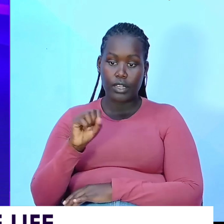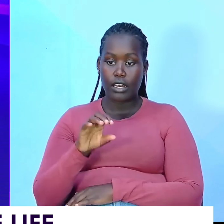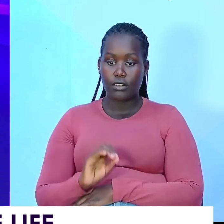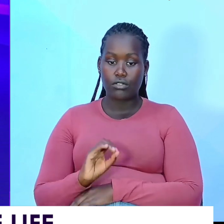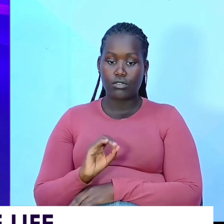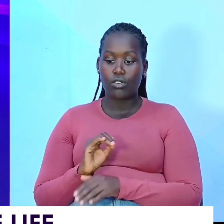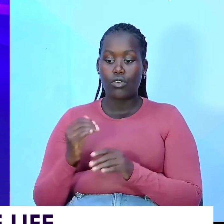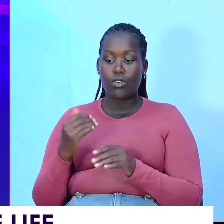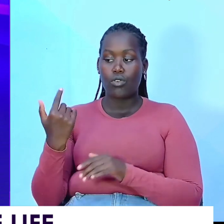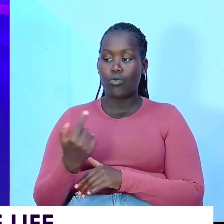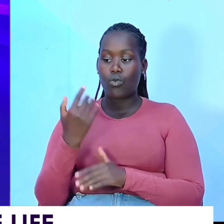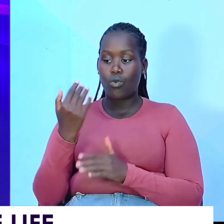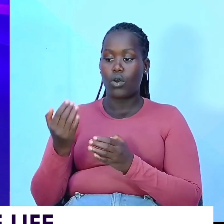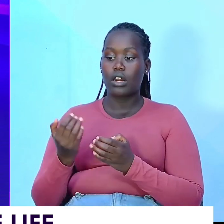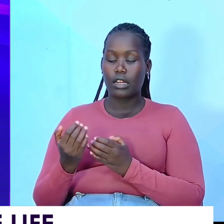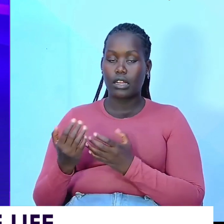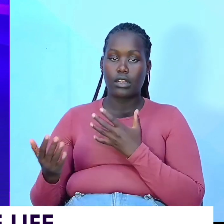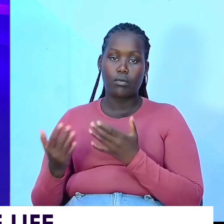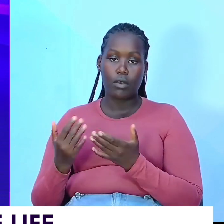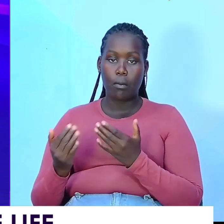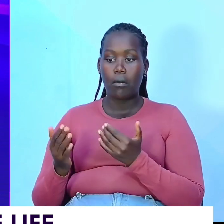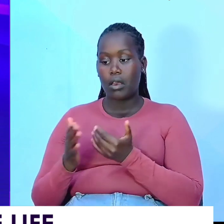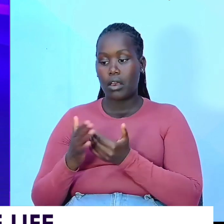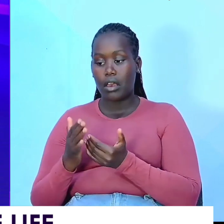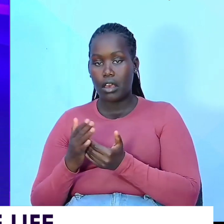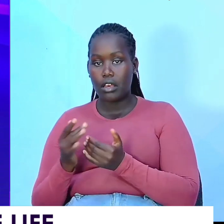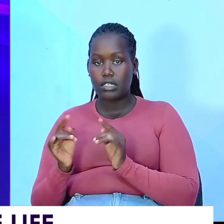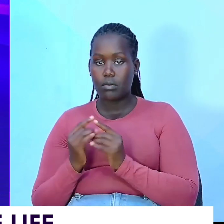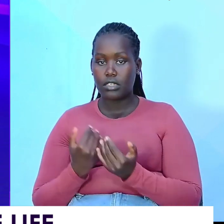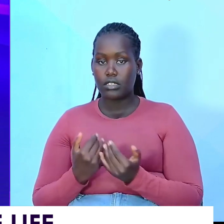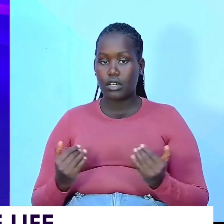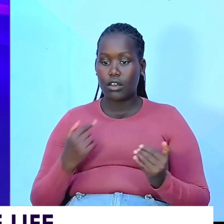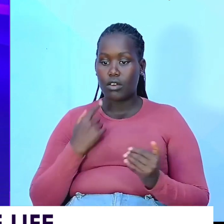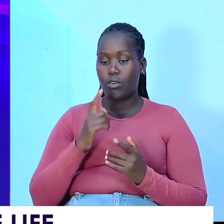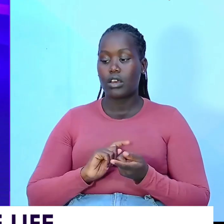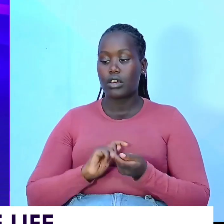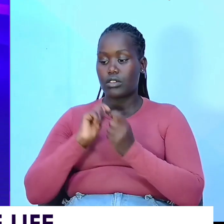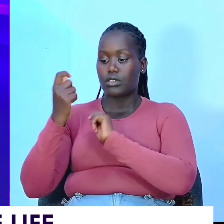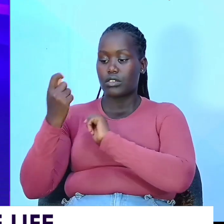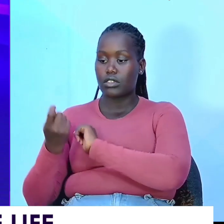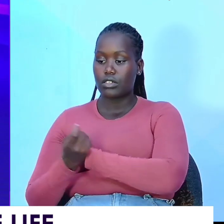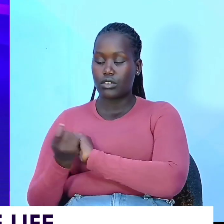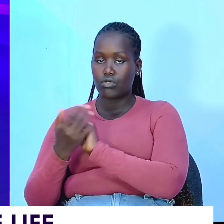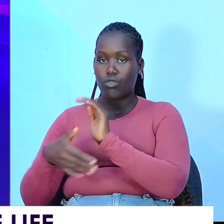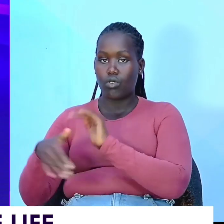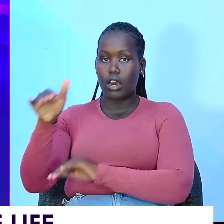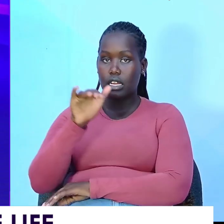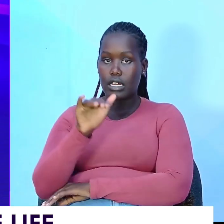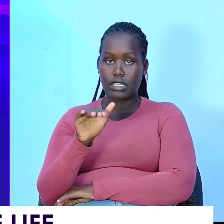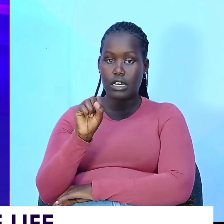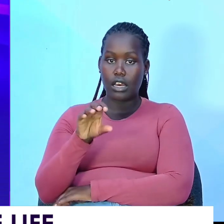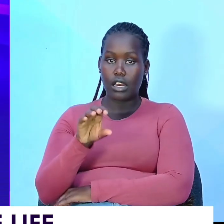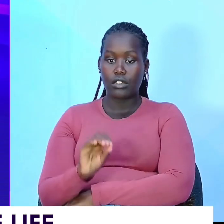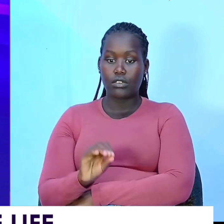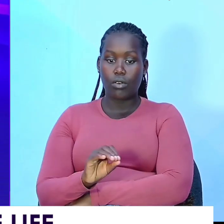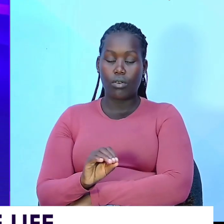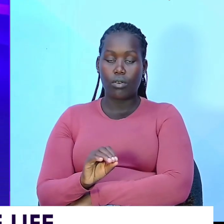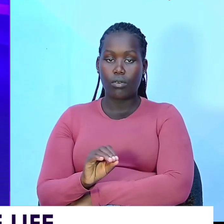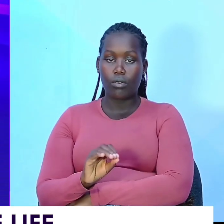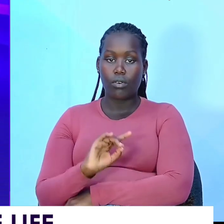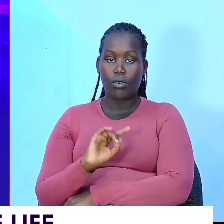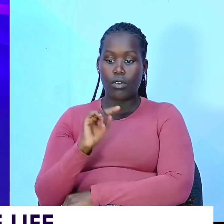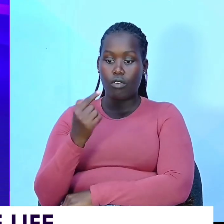need, probably we treat them so much like children when they are already transitioning into adults. So the first